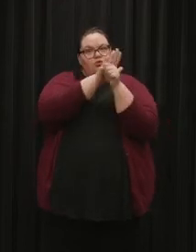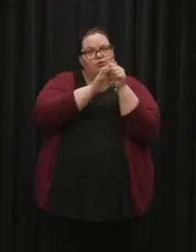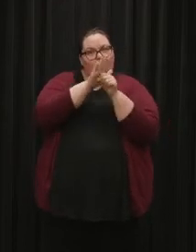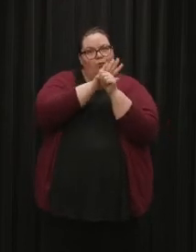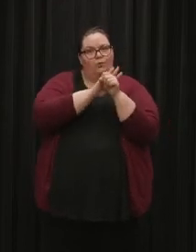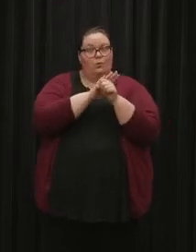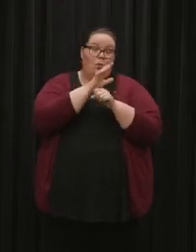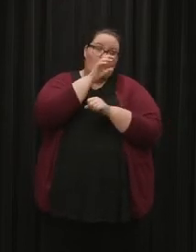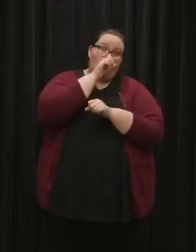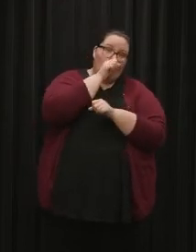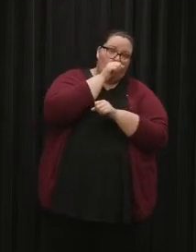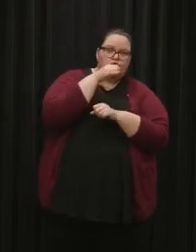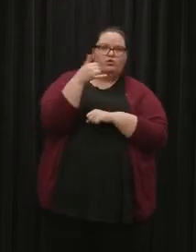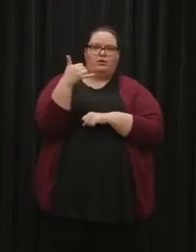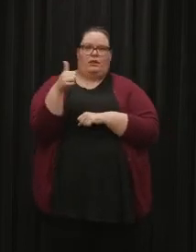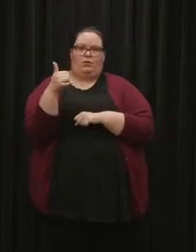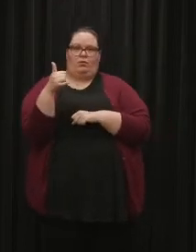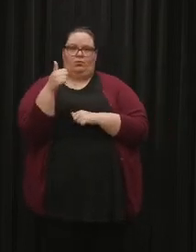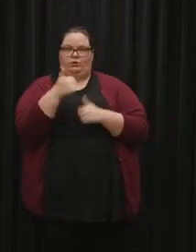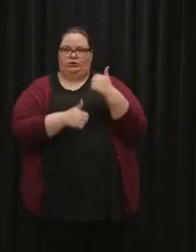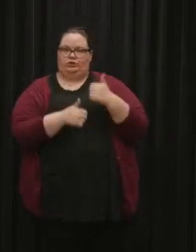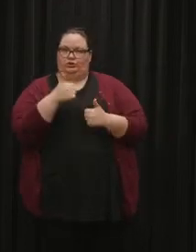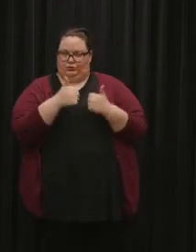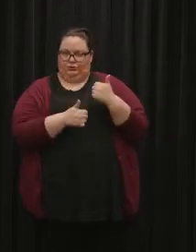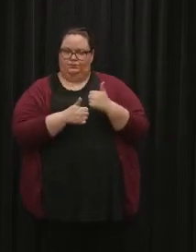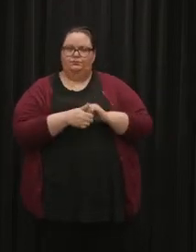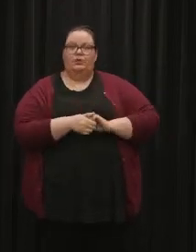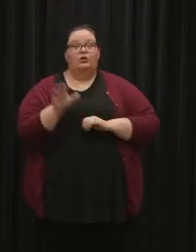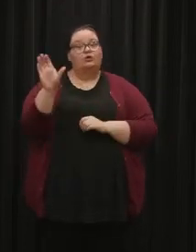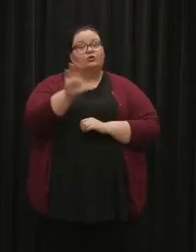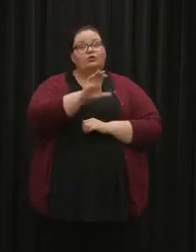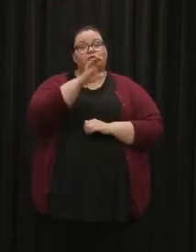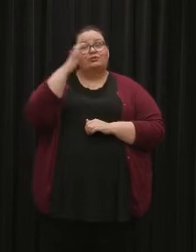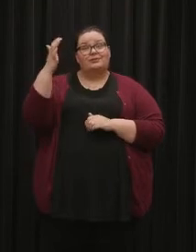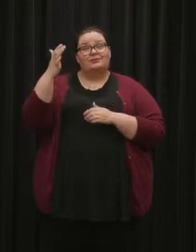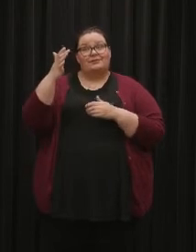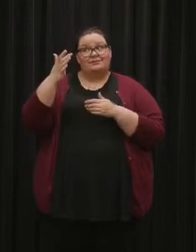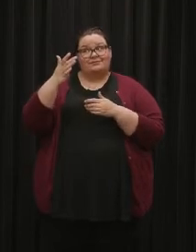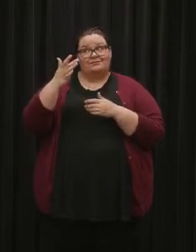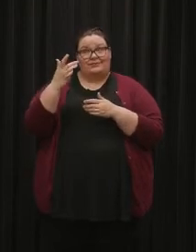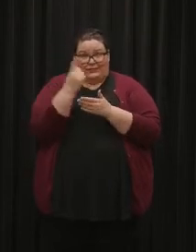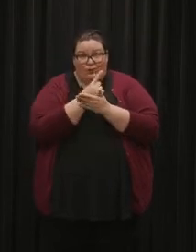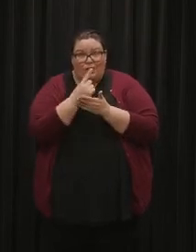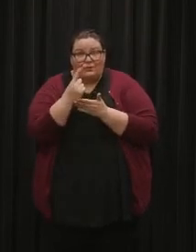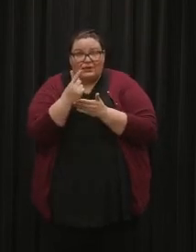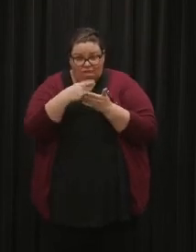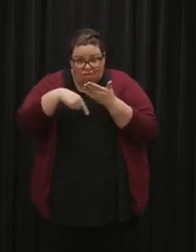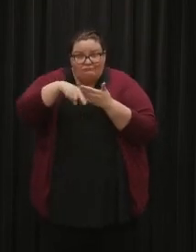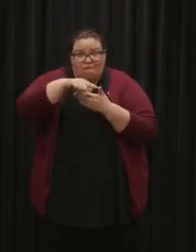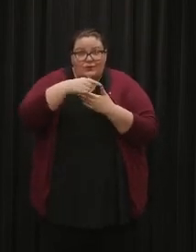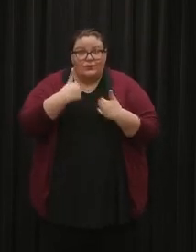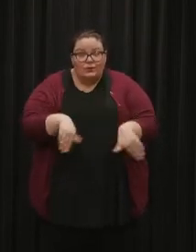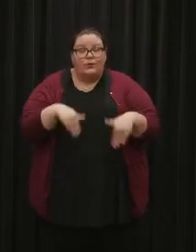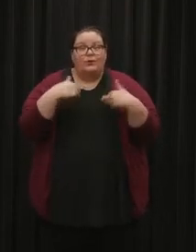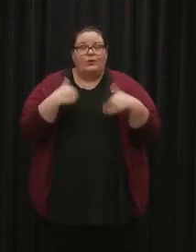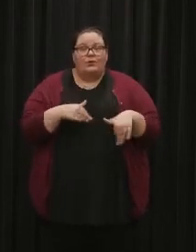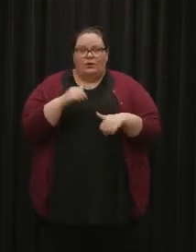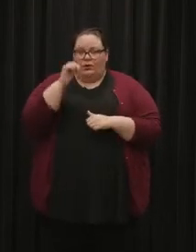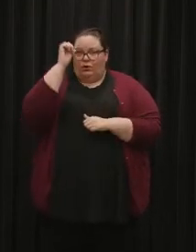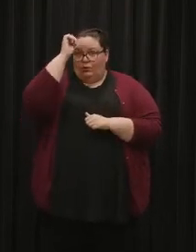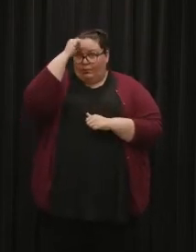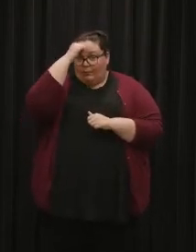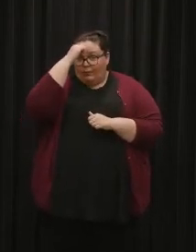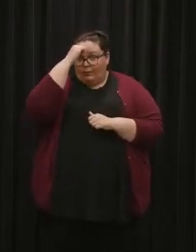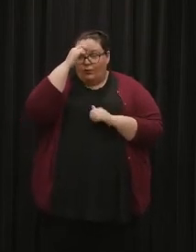are currently in yellow or orange. Christmas is just over a week away, and I want to remind everyone